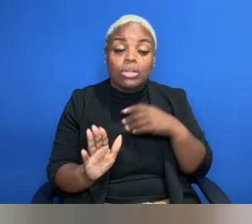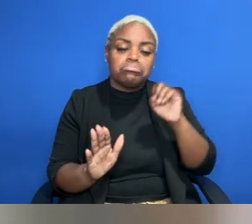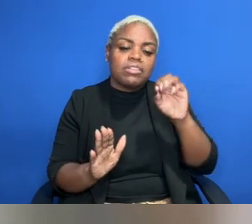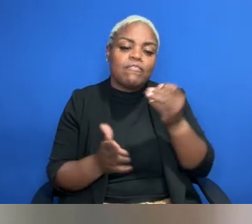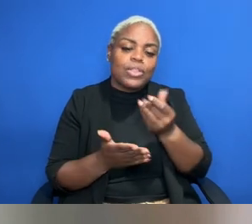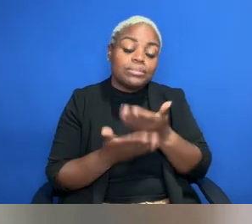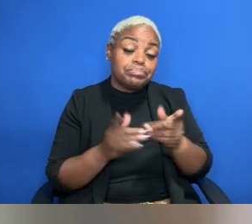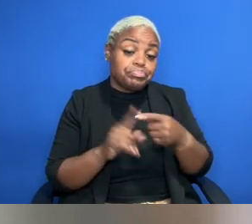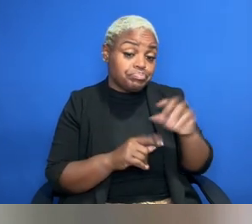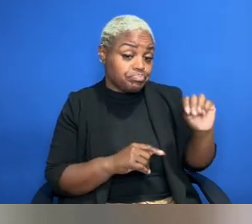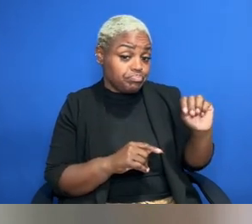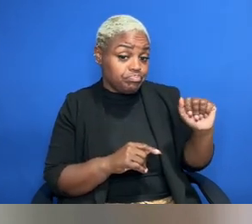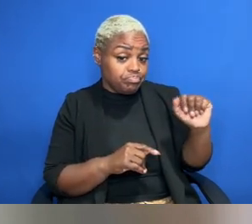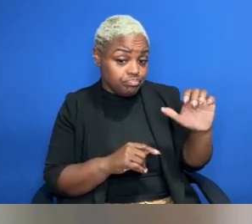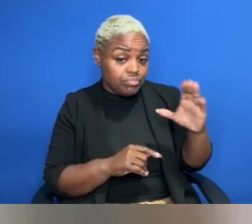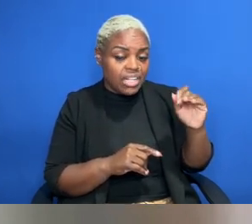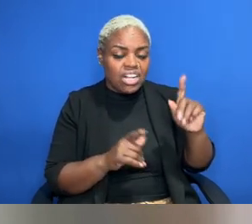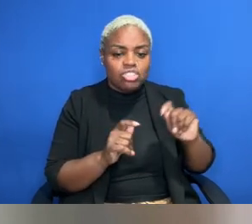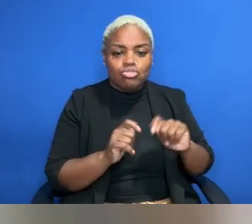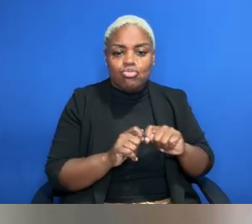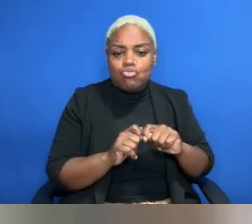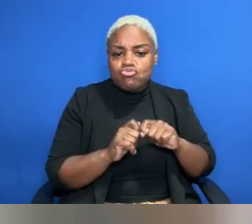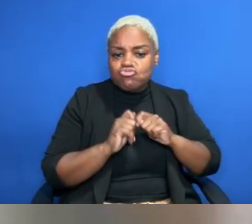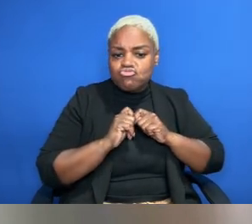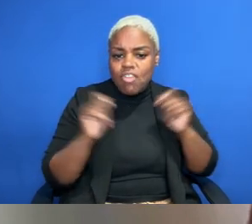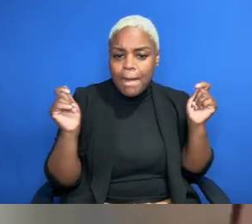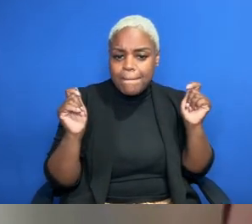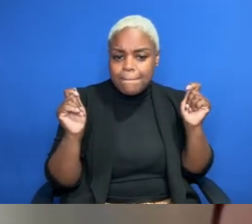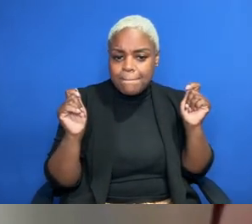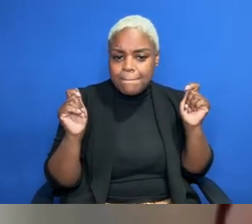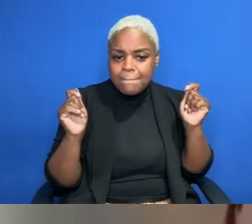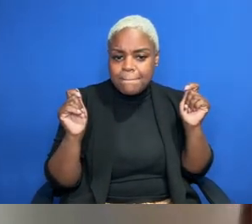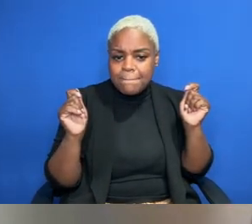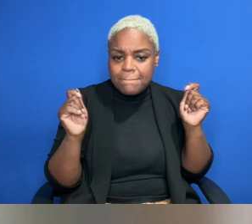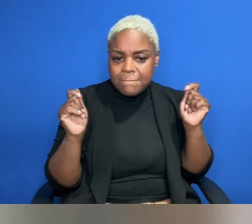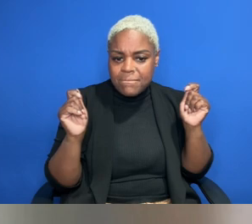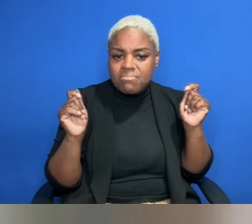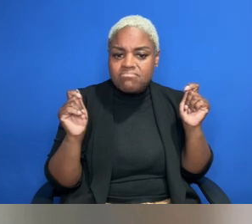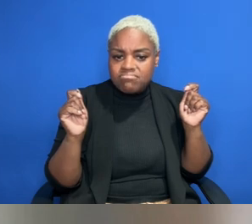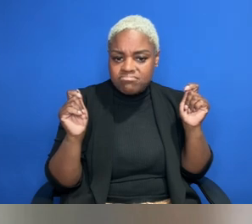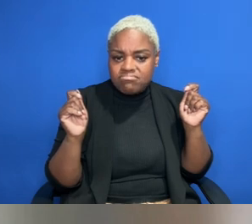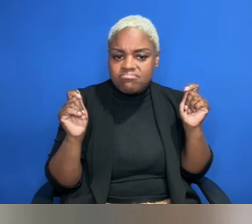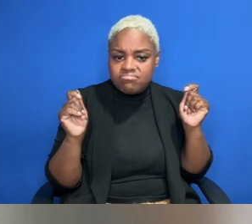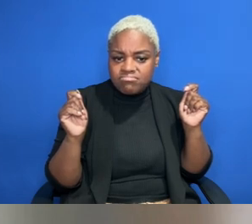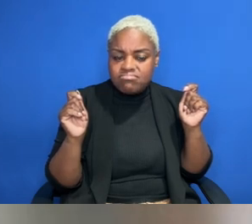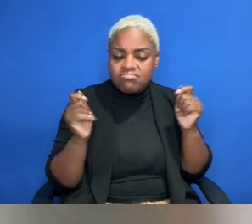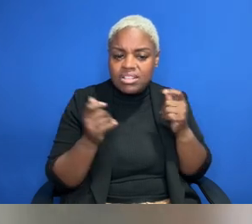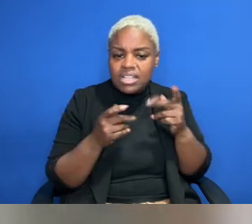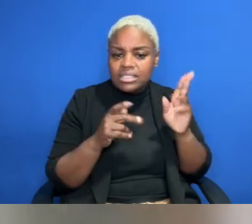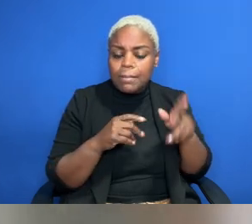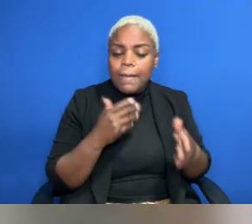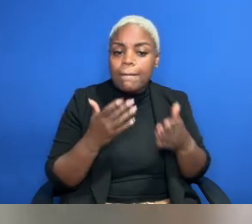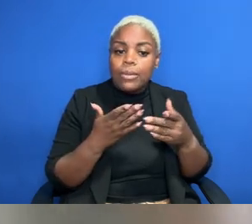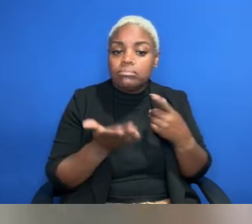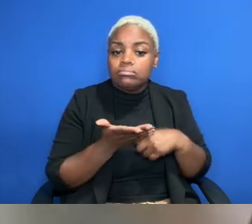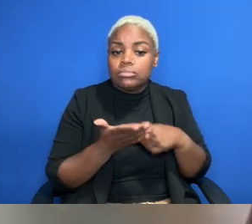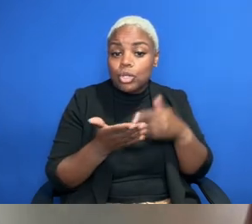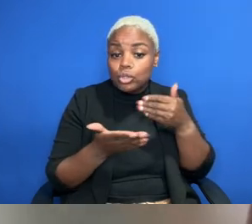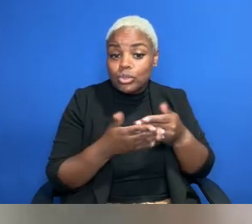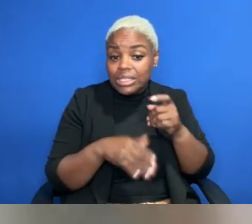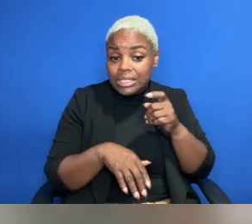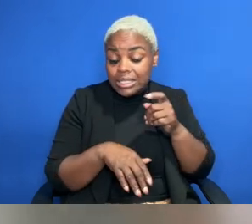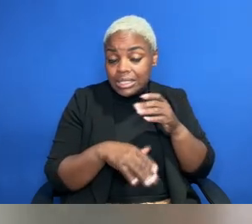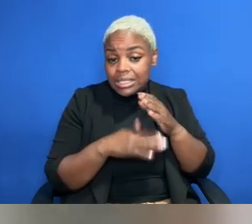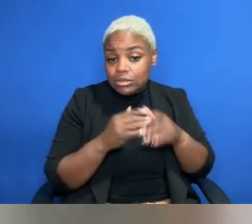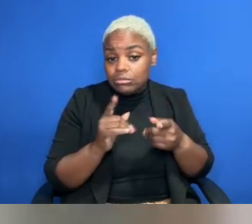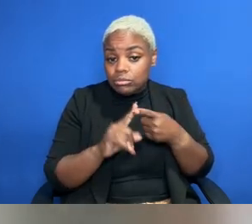conference. And I'll just say a few things about MAC and then just wrap things up maybe as we get closer